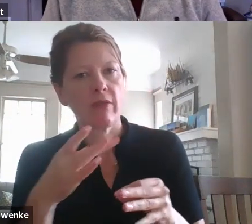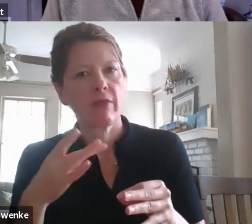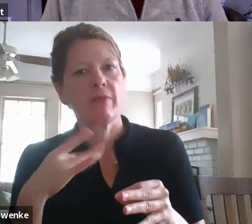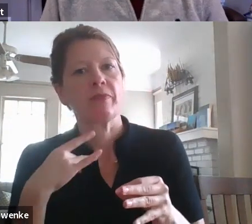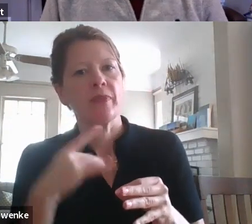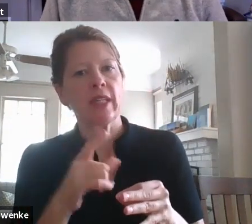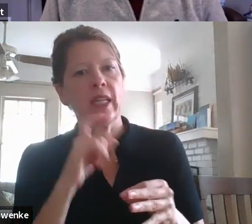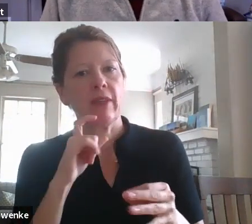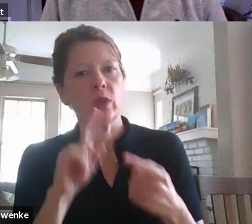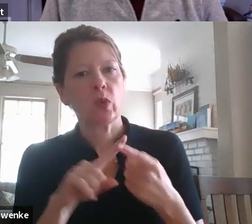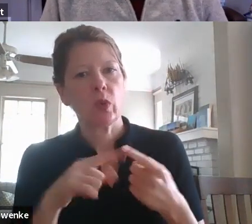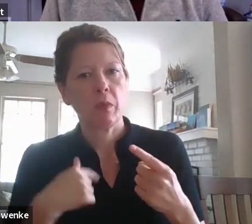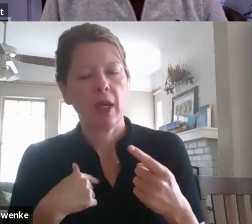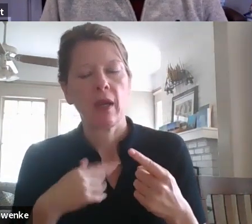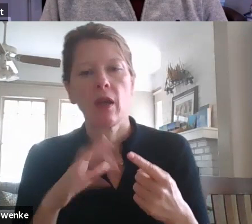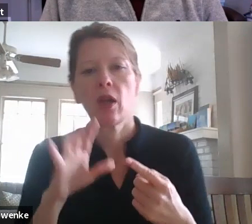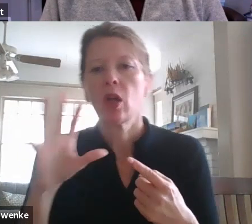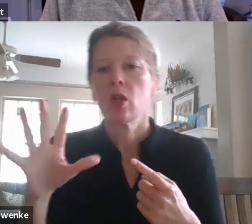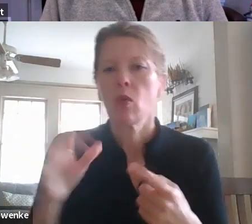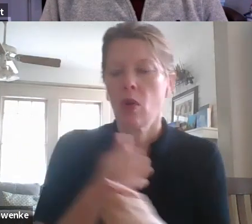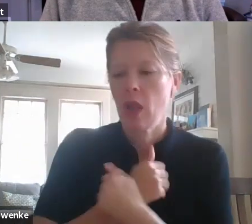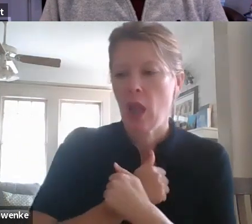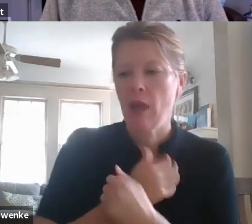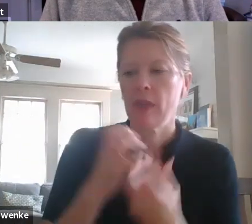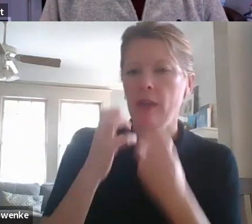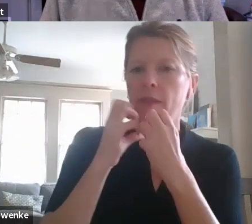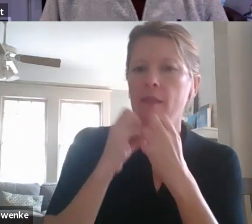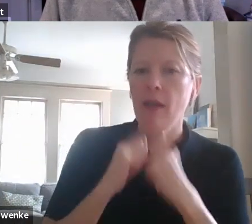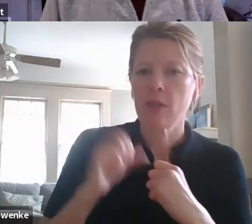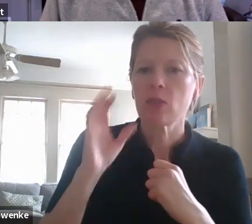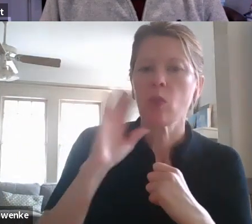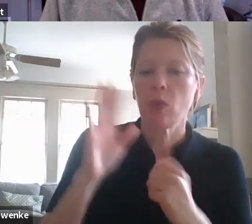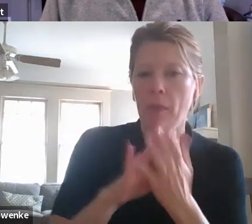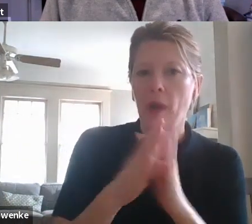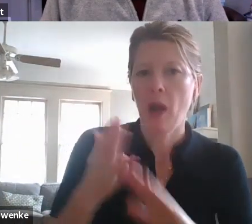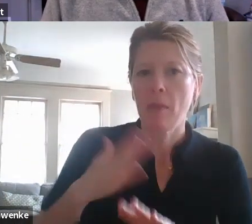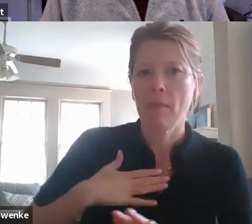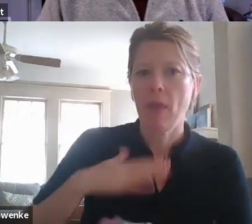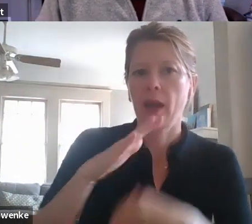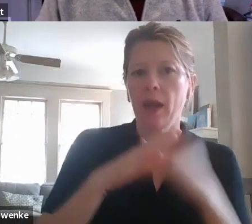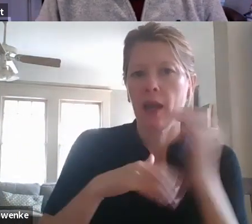Let your loving kindness be my comfort, as you have promised to your servant.